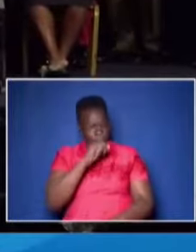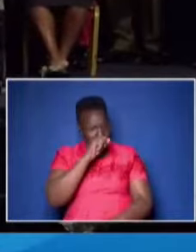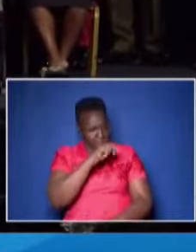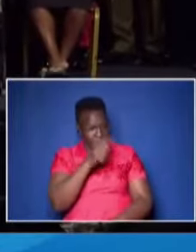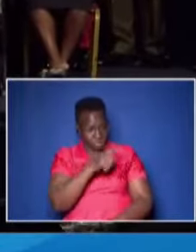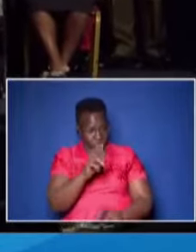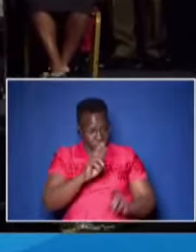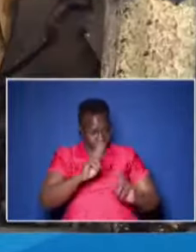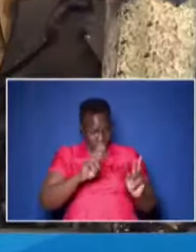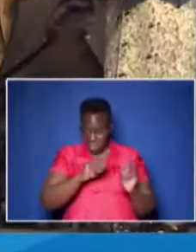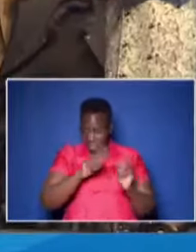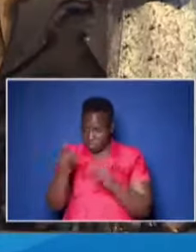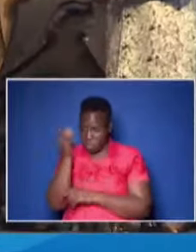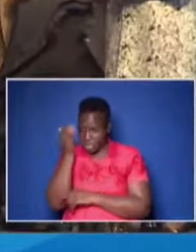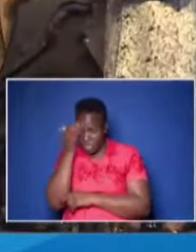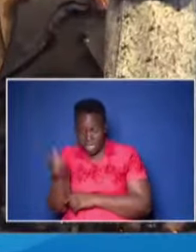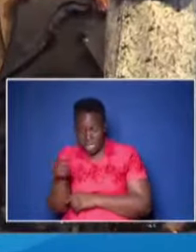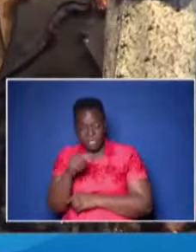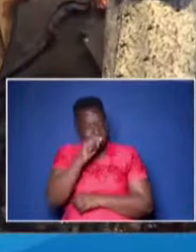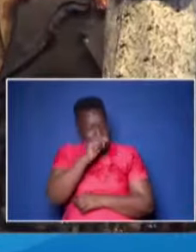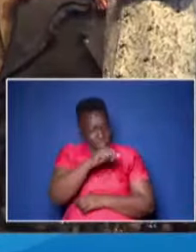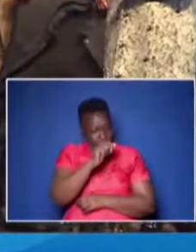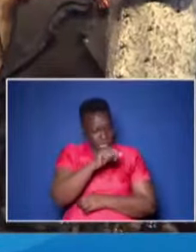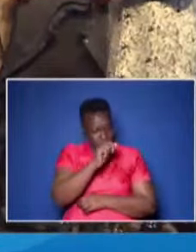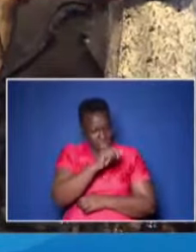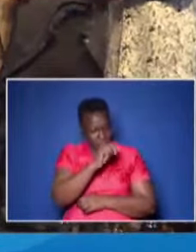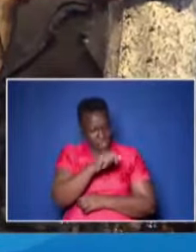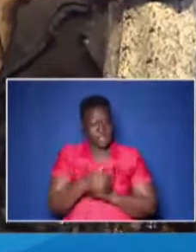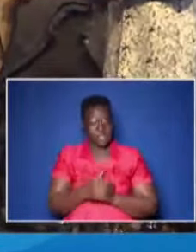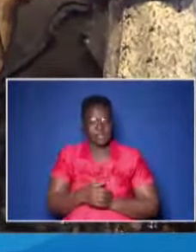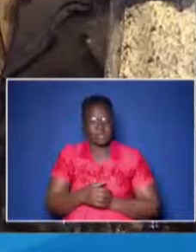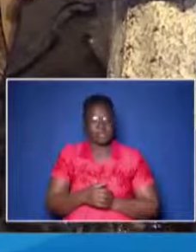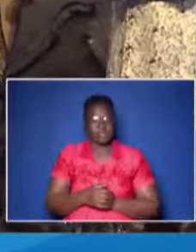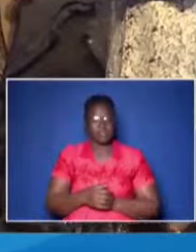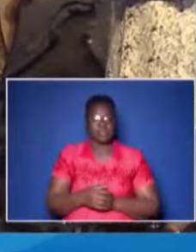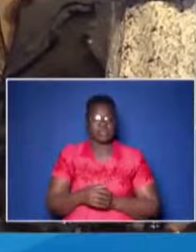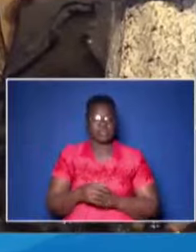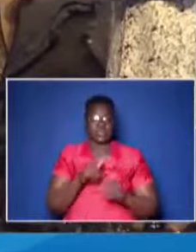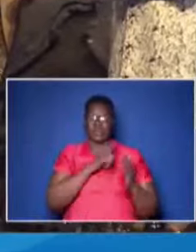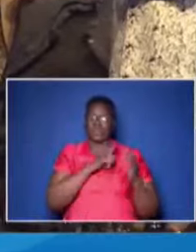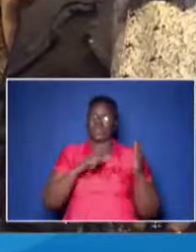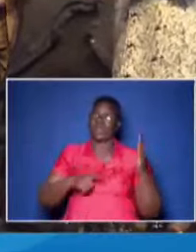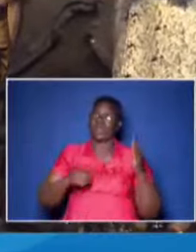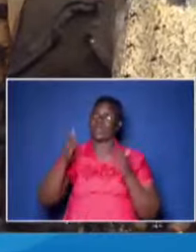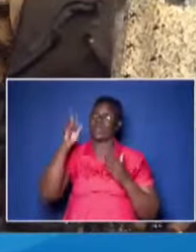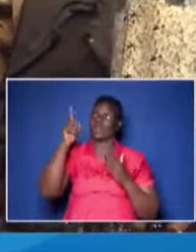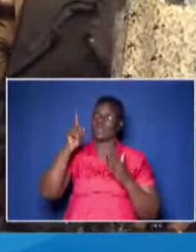you go will you go let's give the Lord a mighty